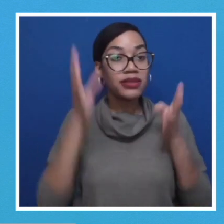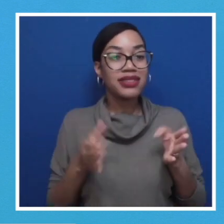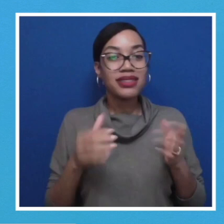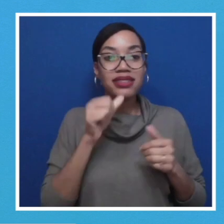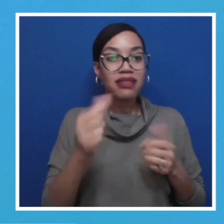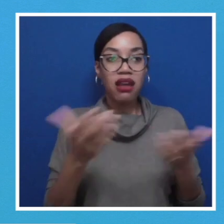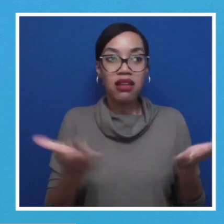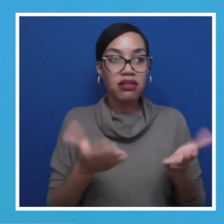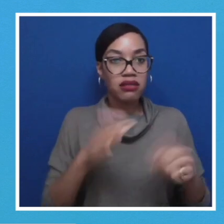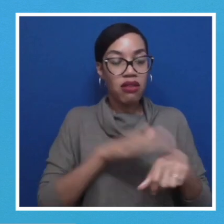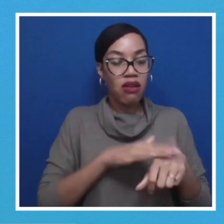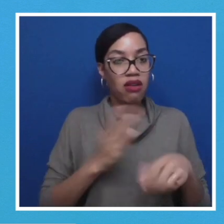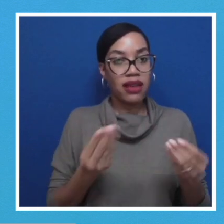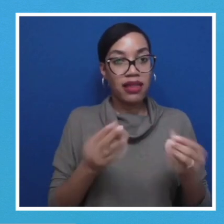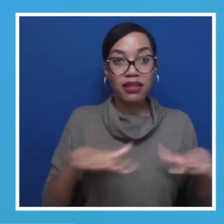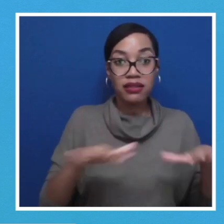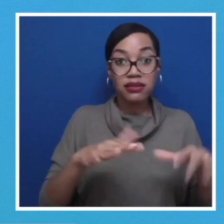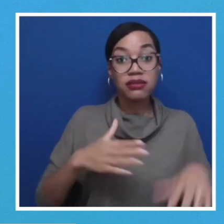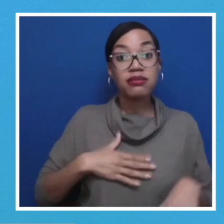name of Na'Moks.